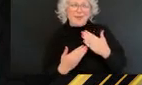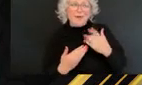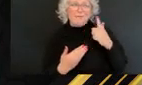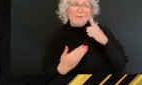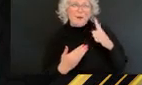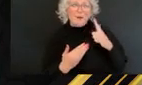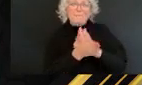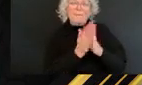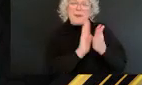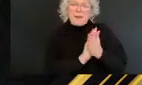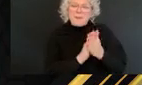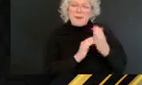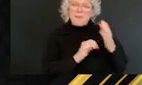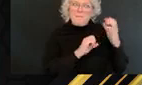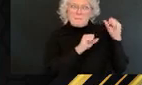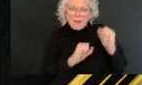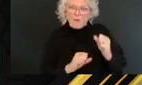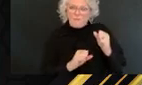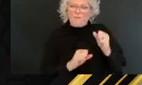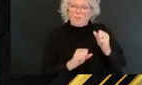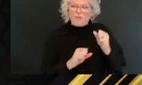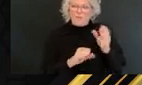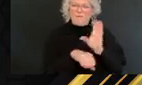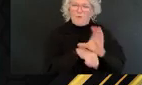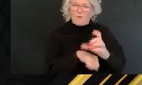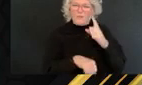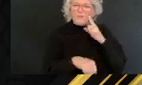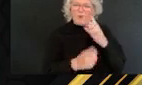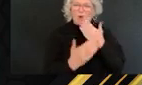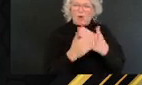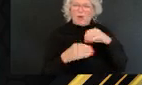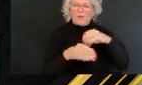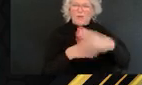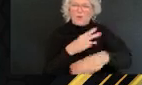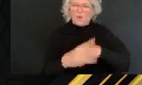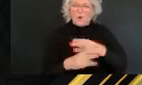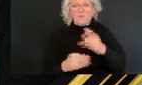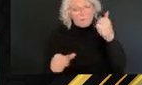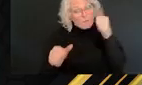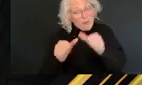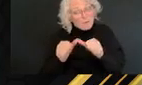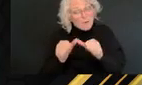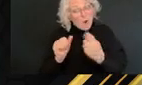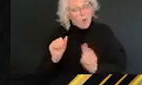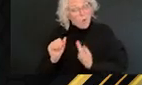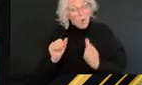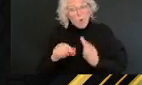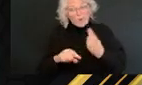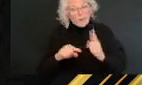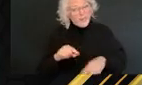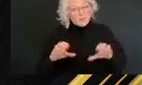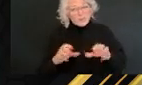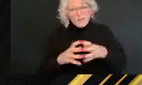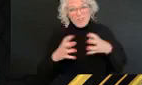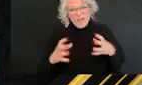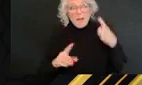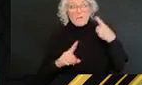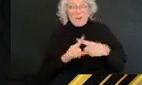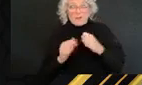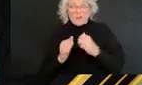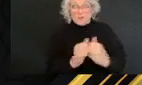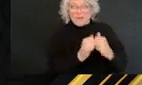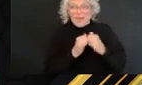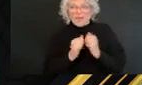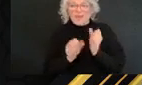a powerful force for good in the world yourselves. And again, alone we can do so little, together we can do so much. Let's keep